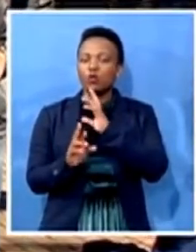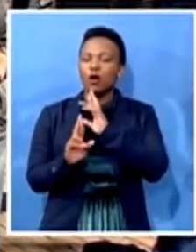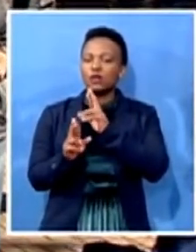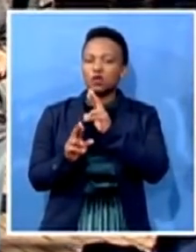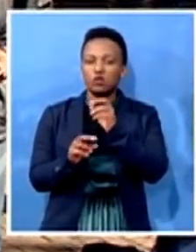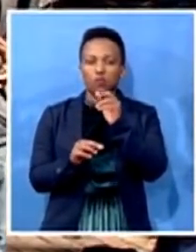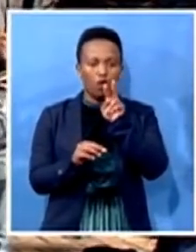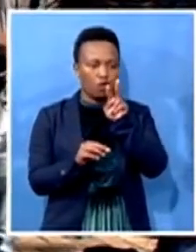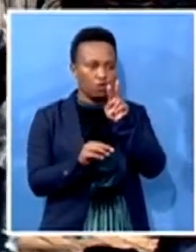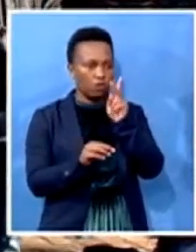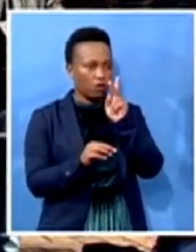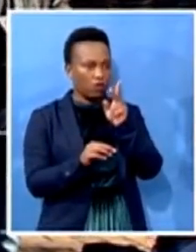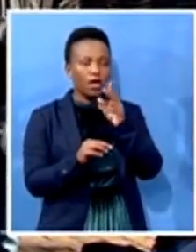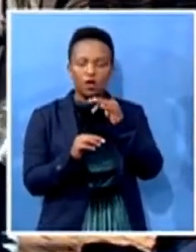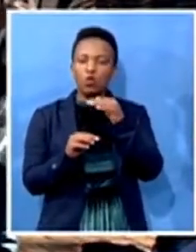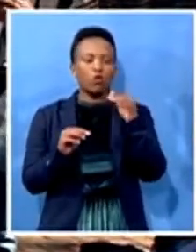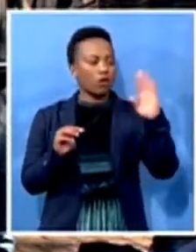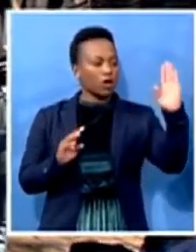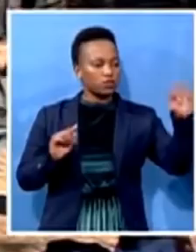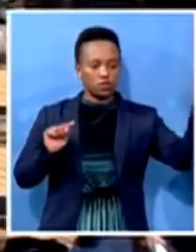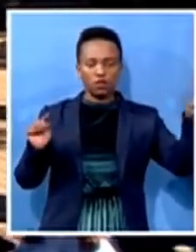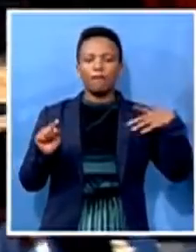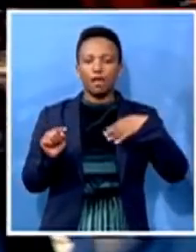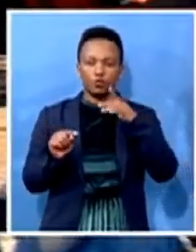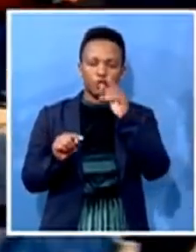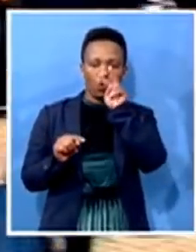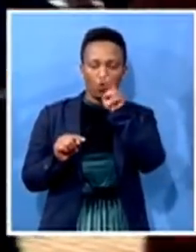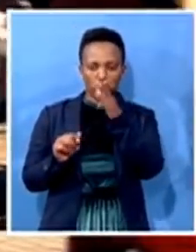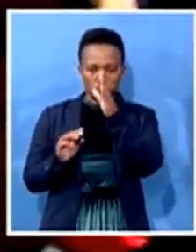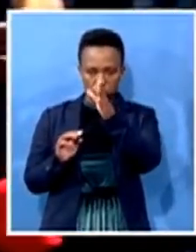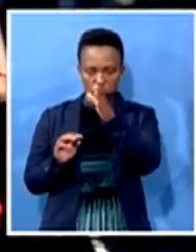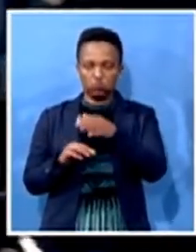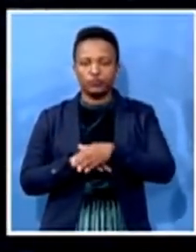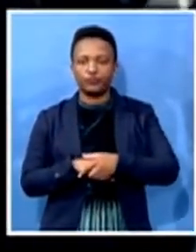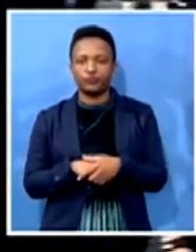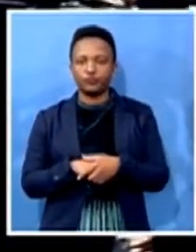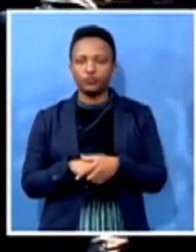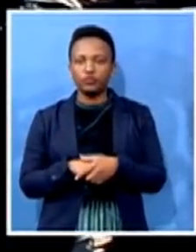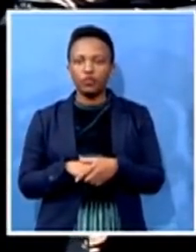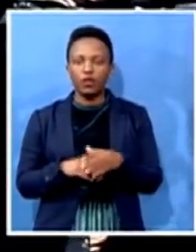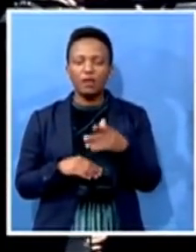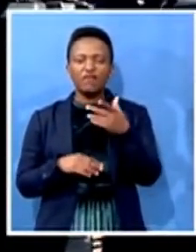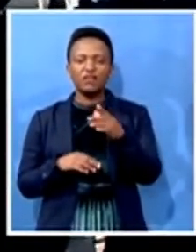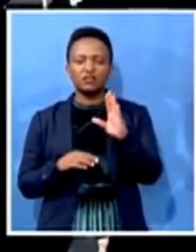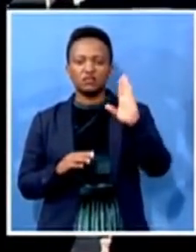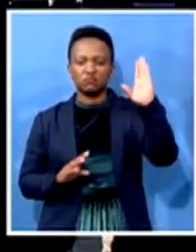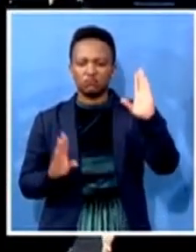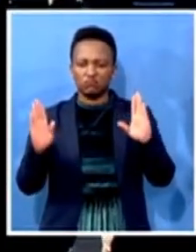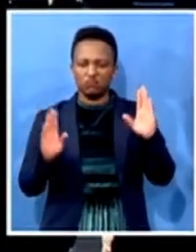will ask questions one by one. I think, let's go. There's only 3 hands that I saw. To start with the first hand that I acknowledge.